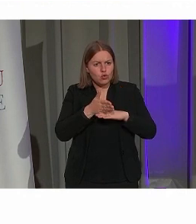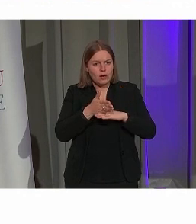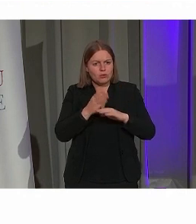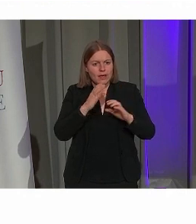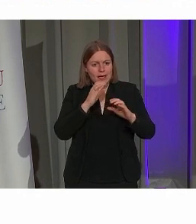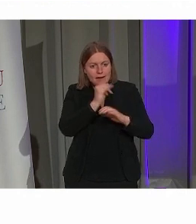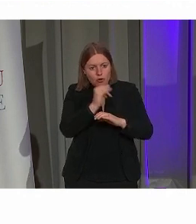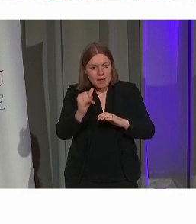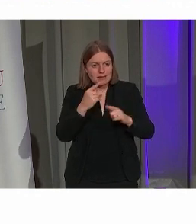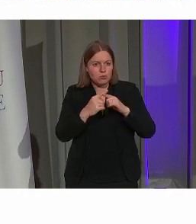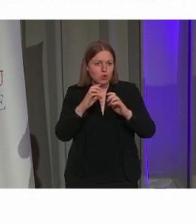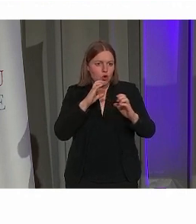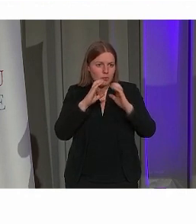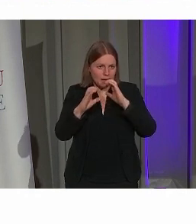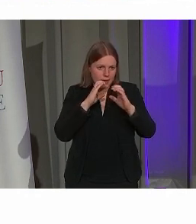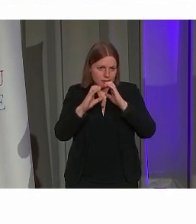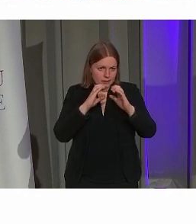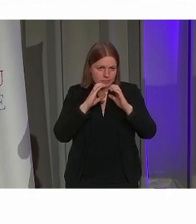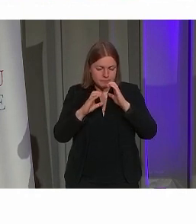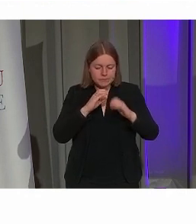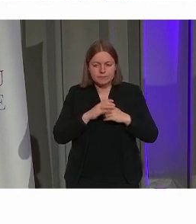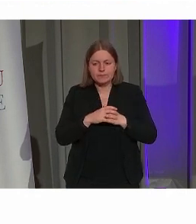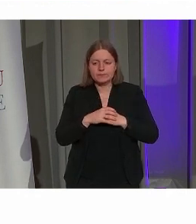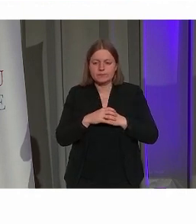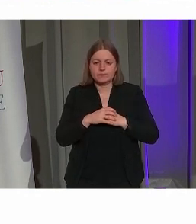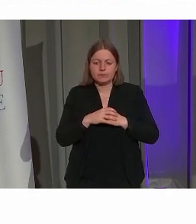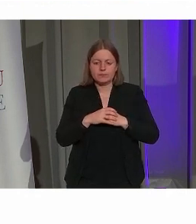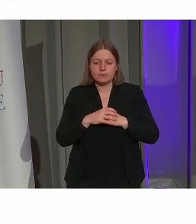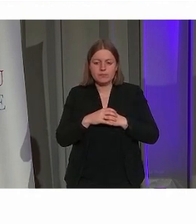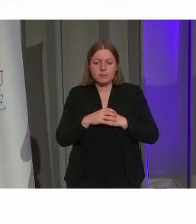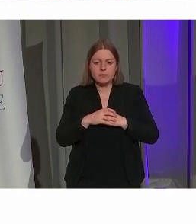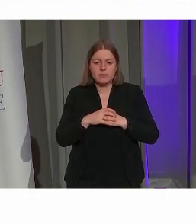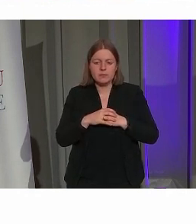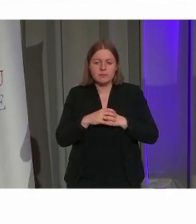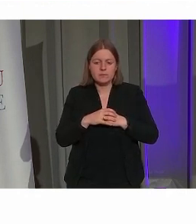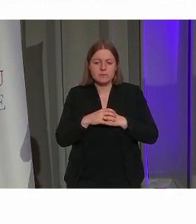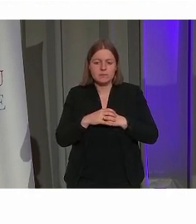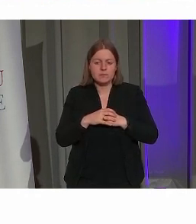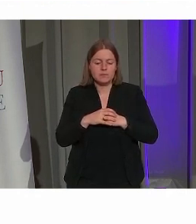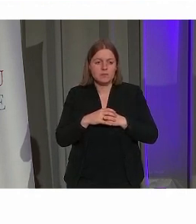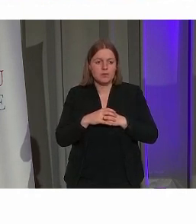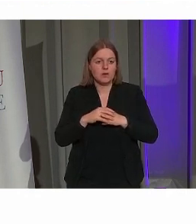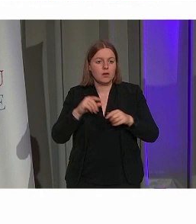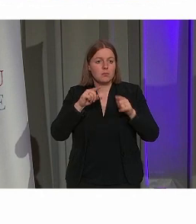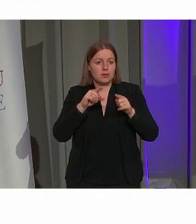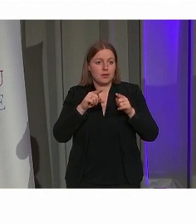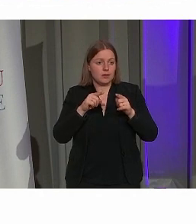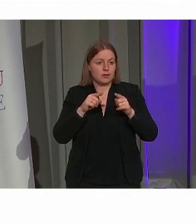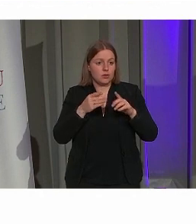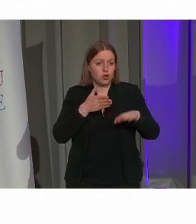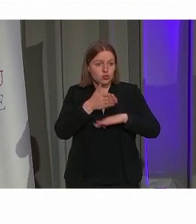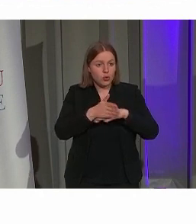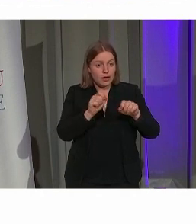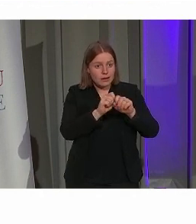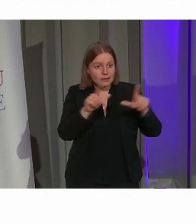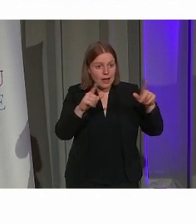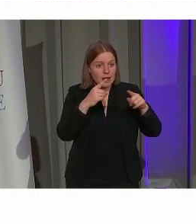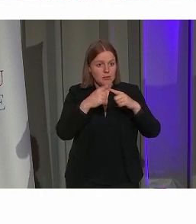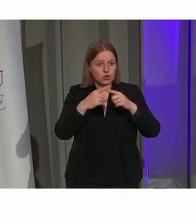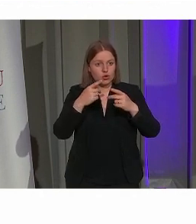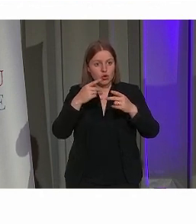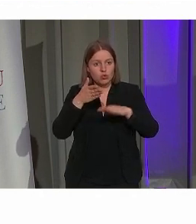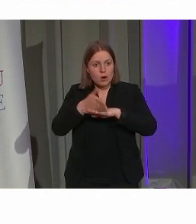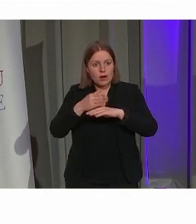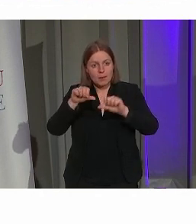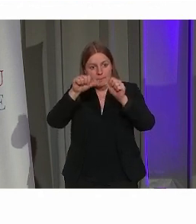the accessibility to information and communication. You can say this is not part of accessible cultural